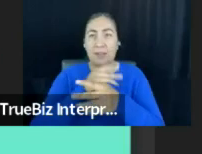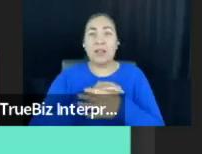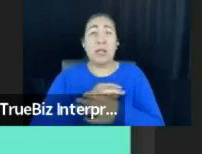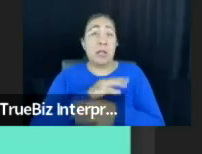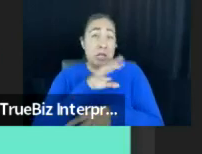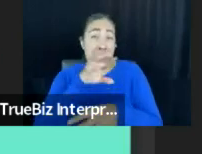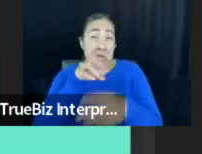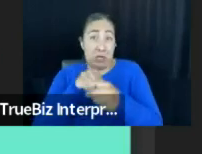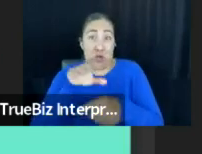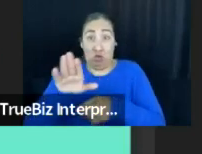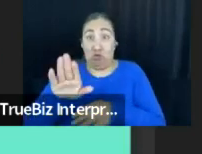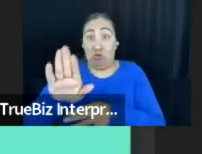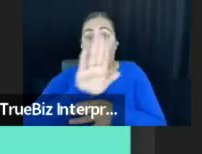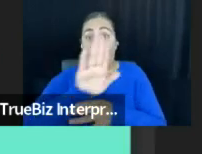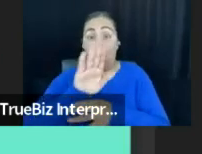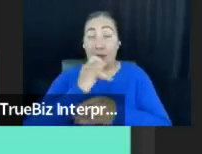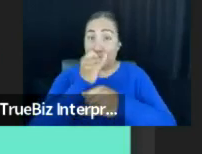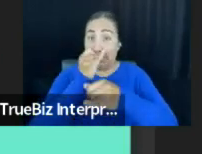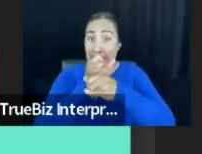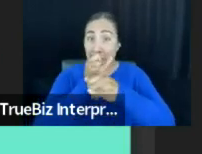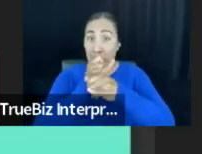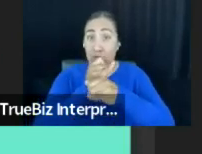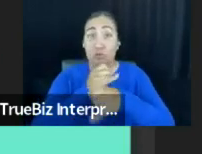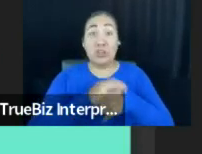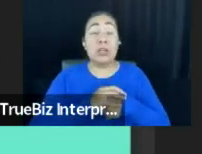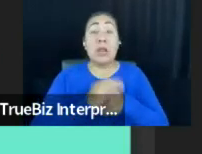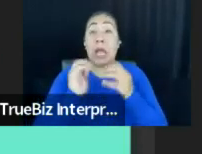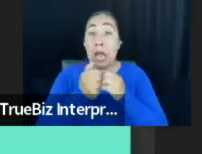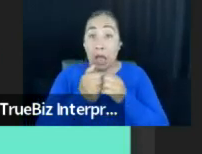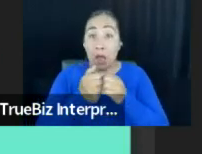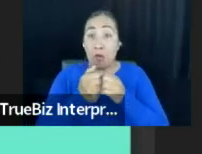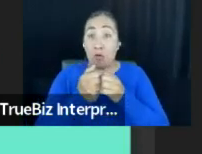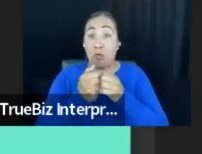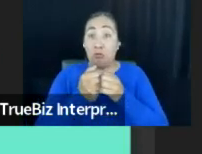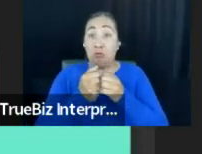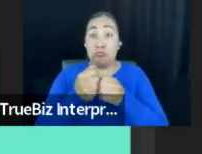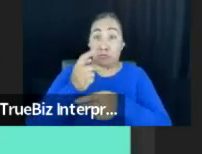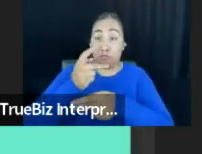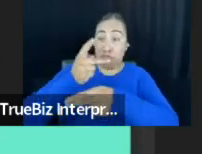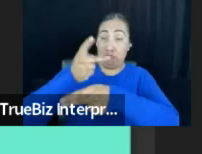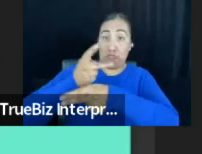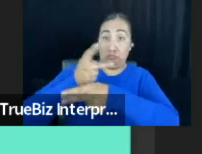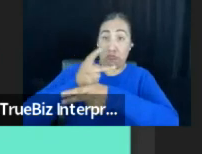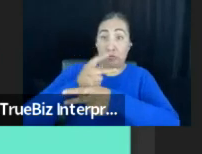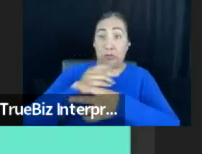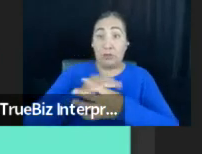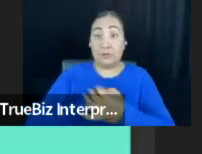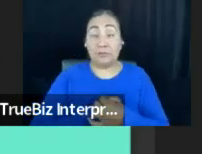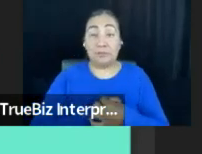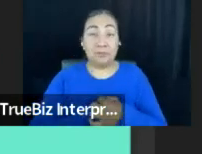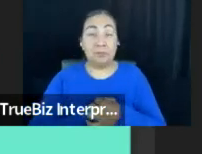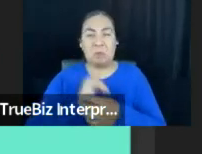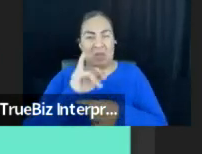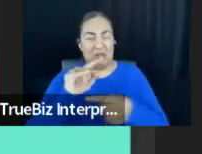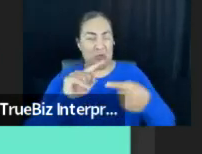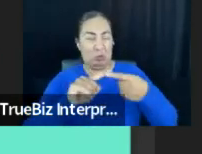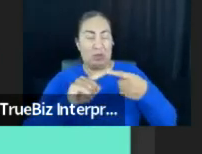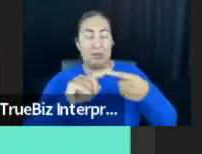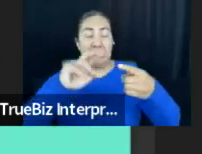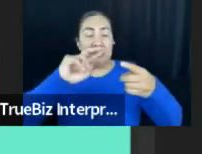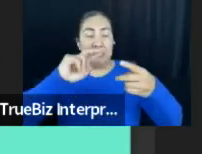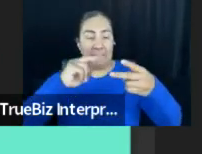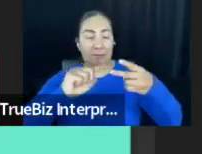institution? How did care, so that's one question. And the next one, to think about, how